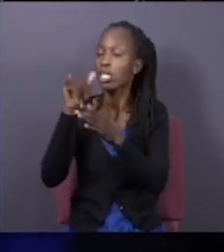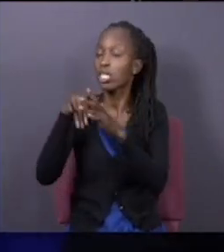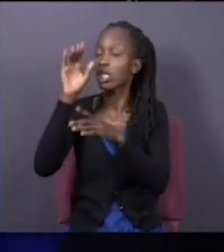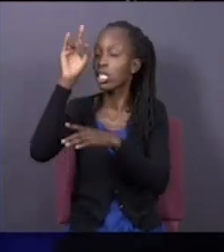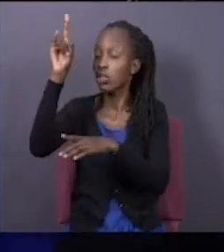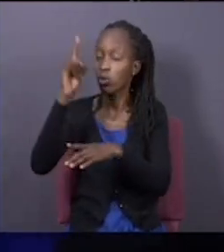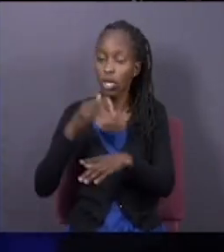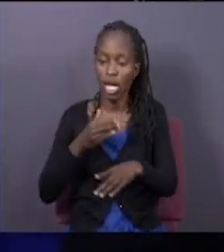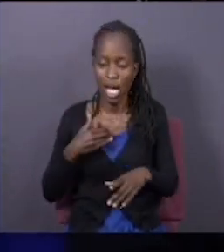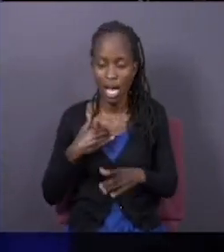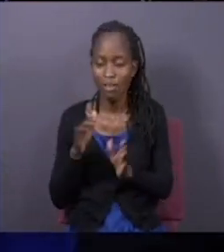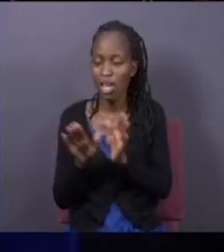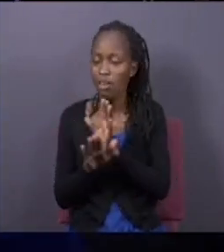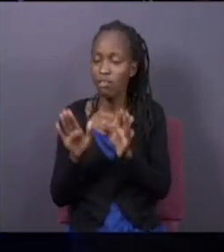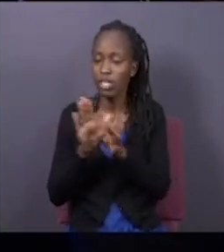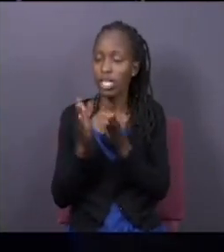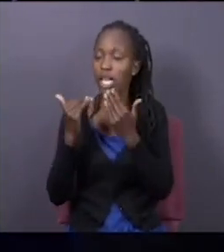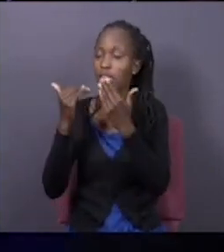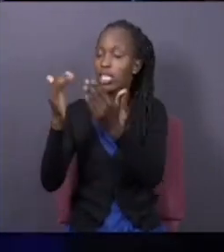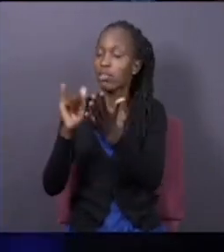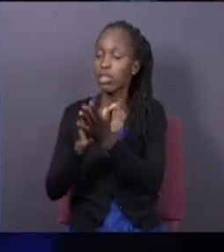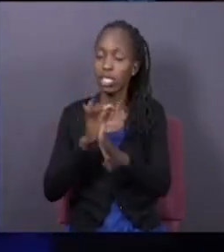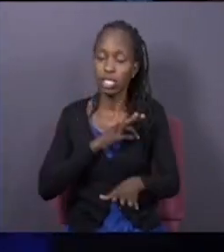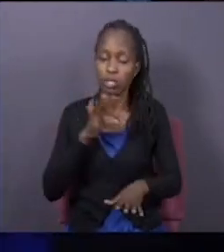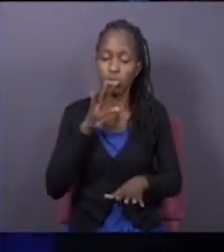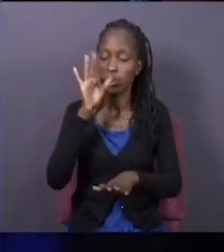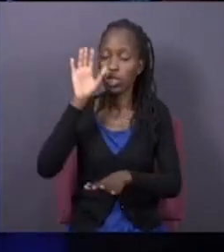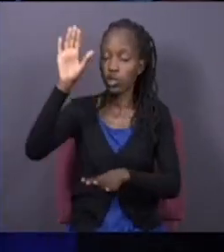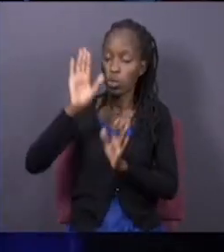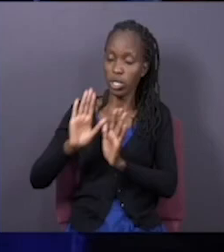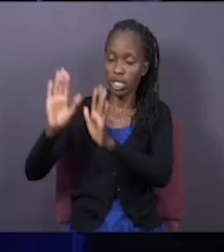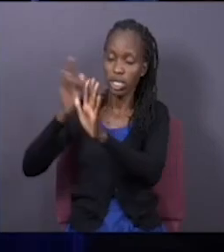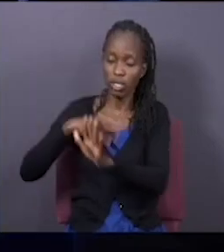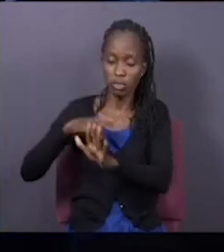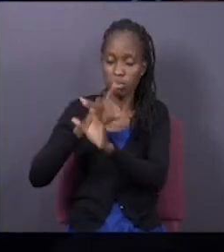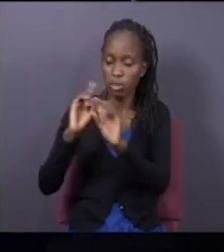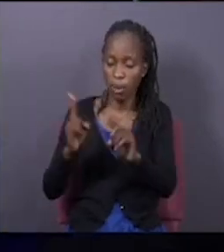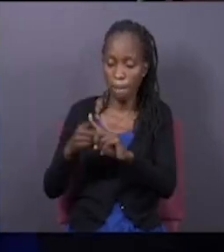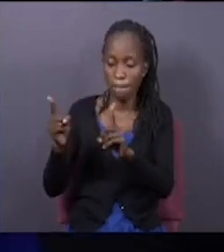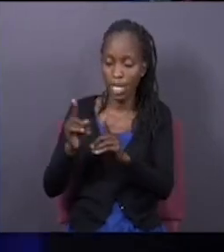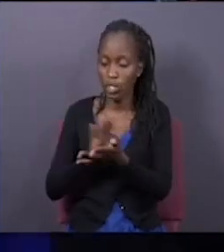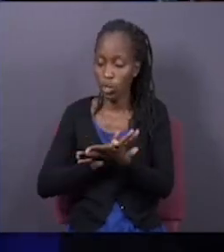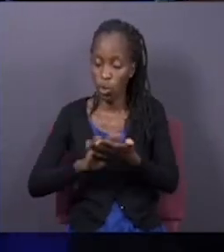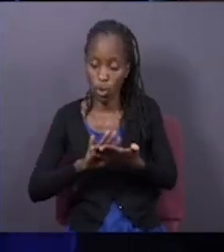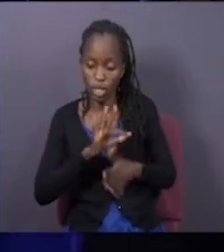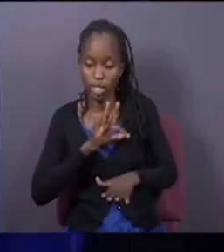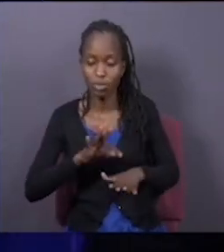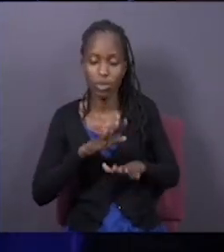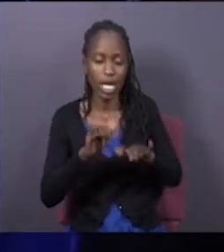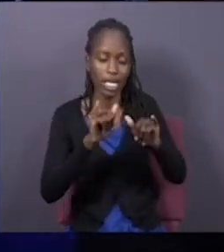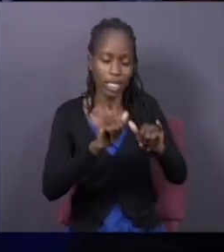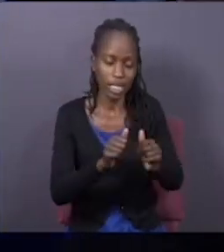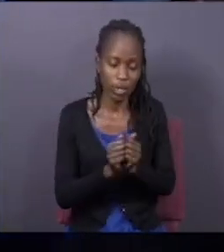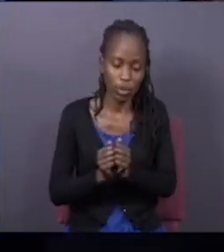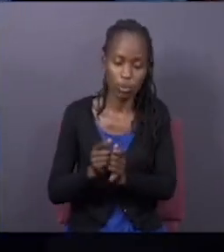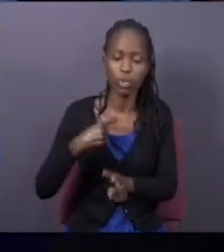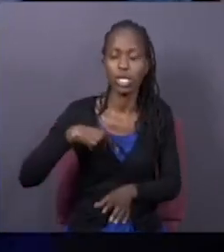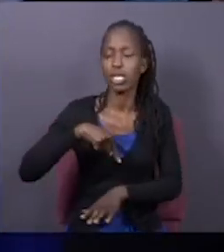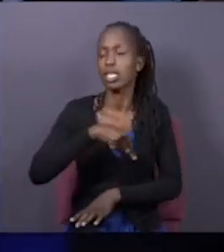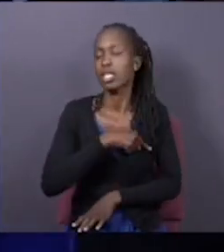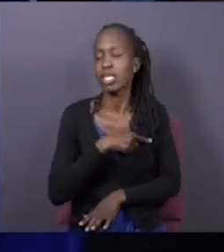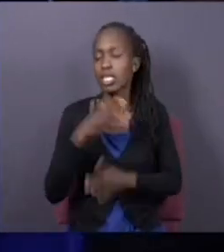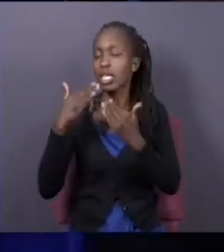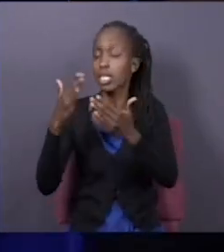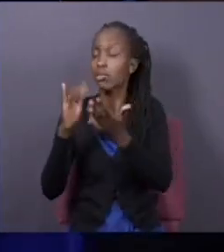consist, O God. Thank You that Your Spirit has not abandoned us, but the Holy Spirit has stayed the hand of destruction. Thank You that